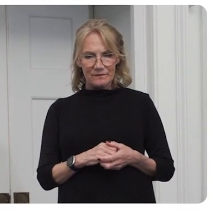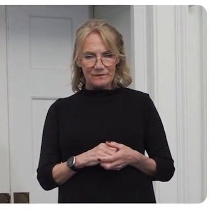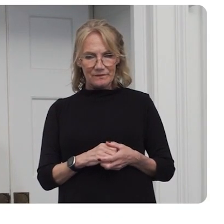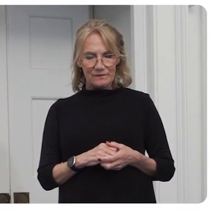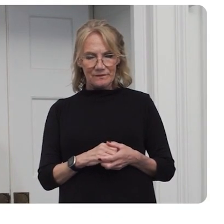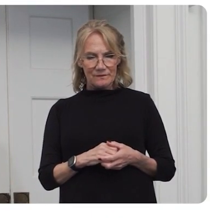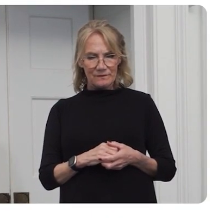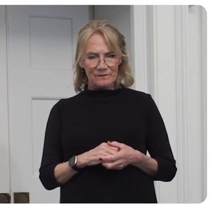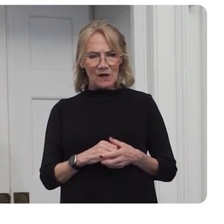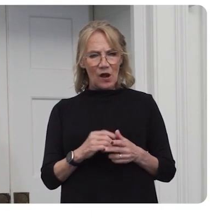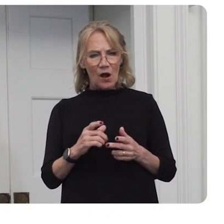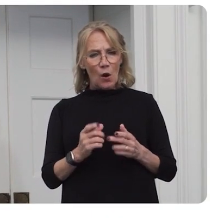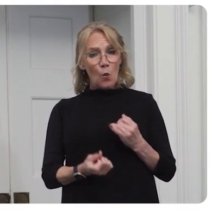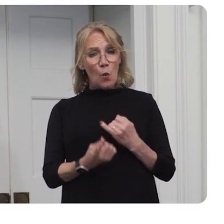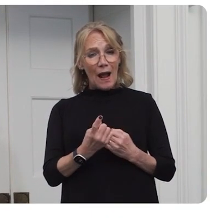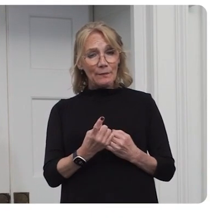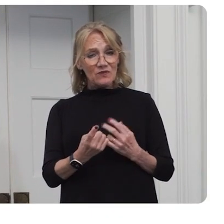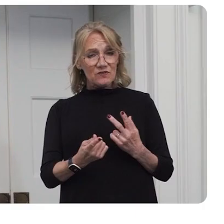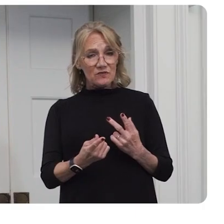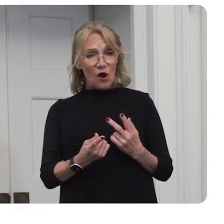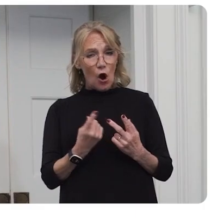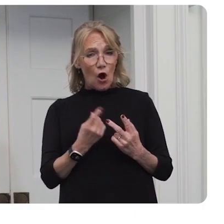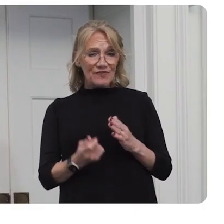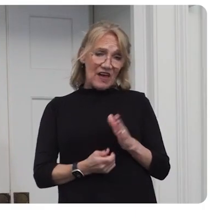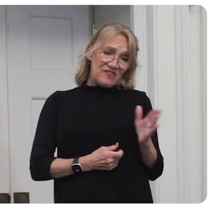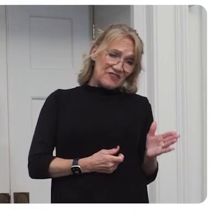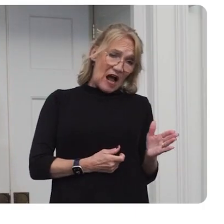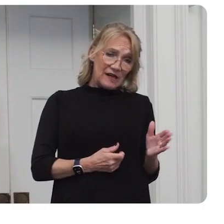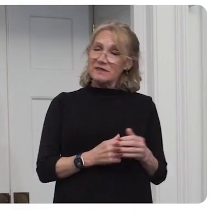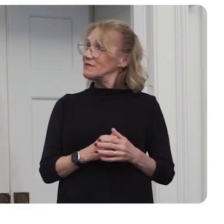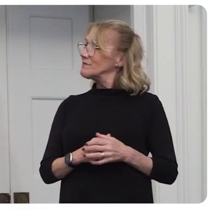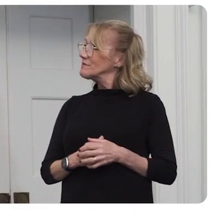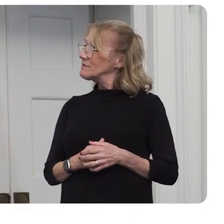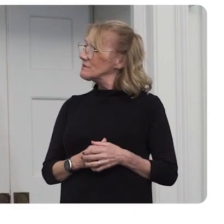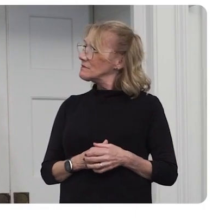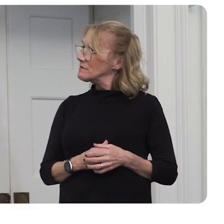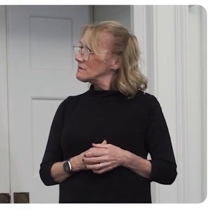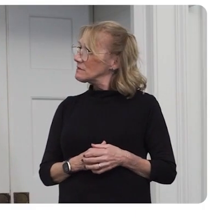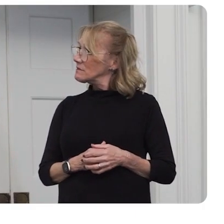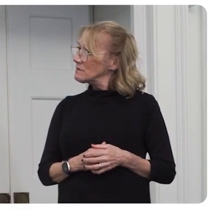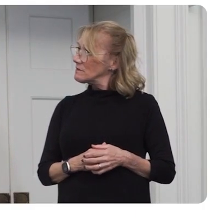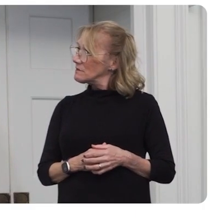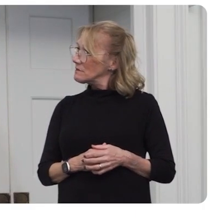So what happens on the other side of that big wall?